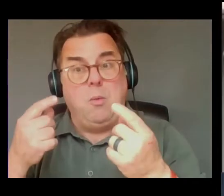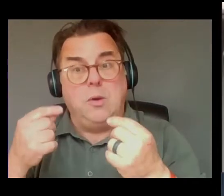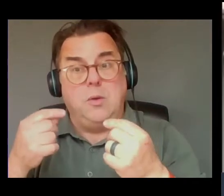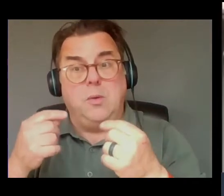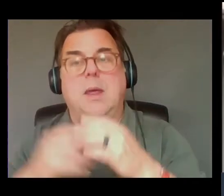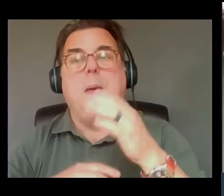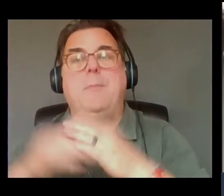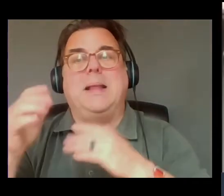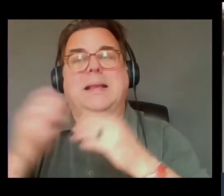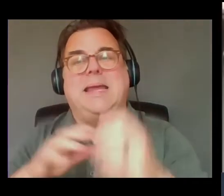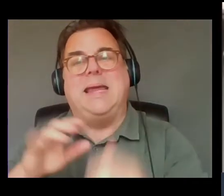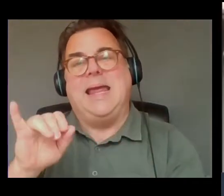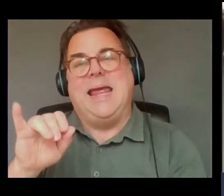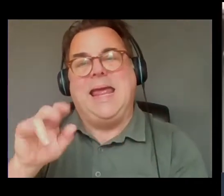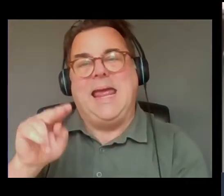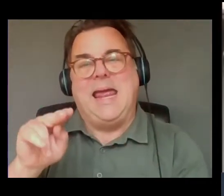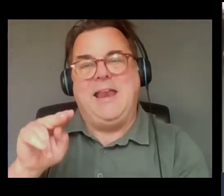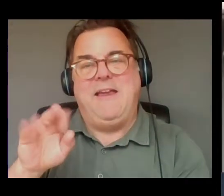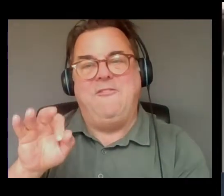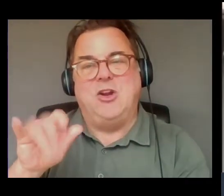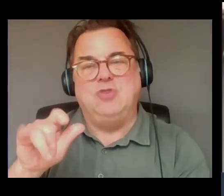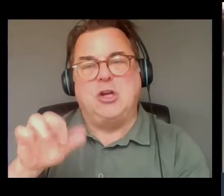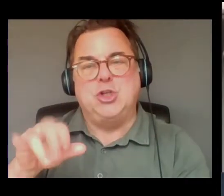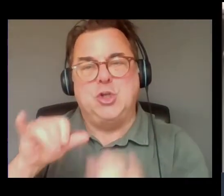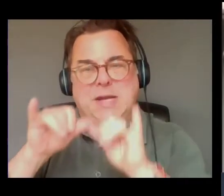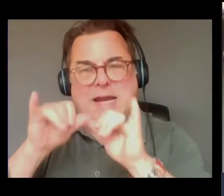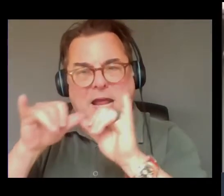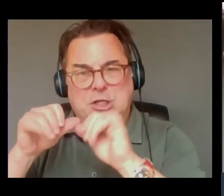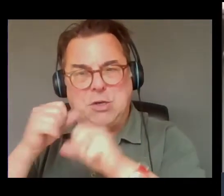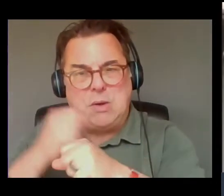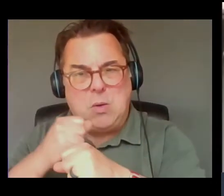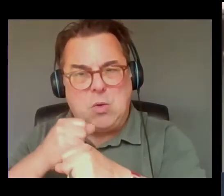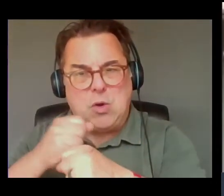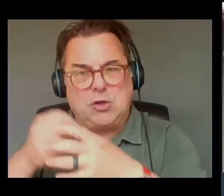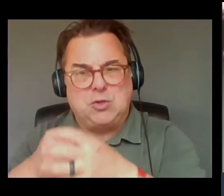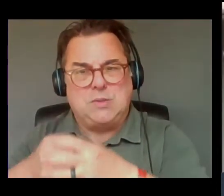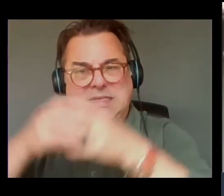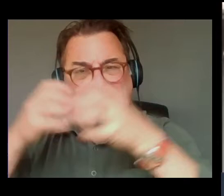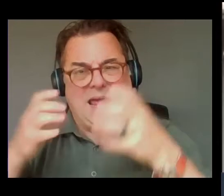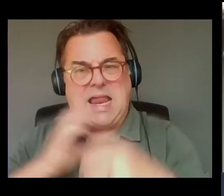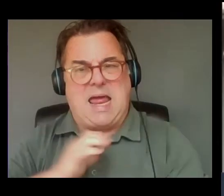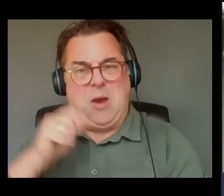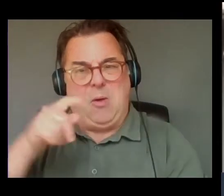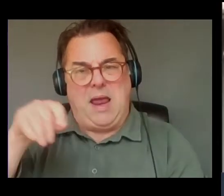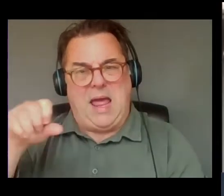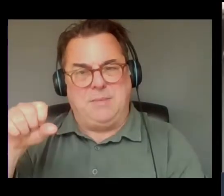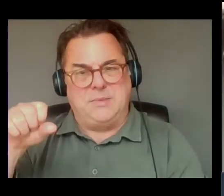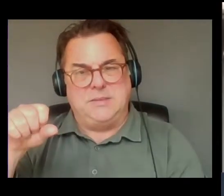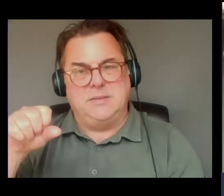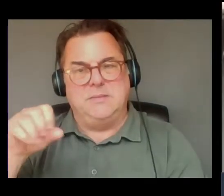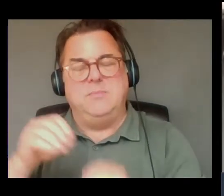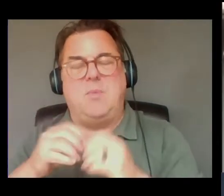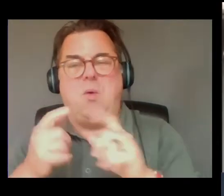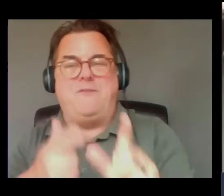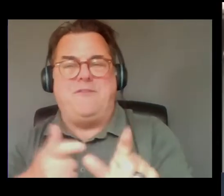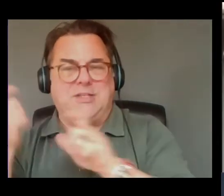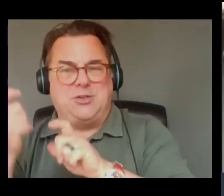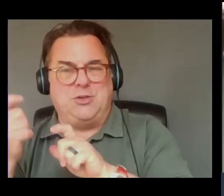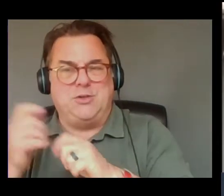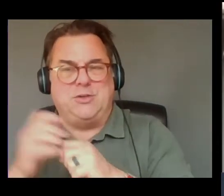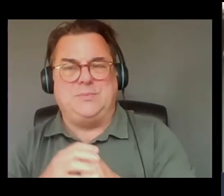infrastructure, doing the engineering work to scale our applications, to make our applications run faster.